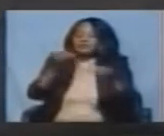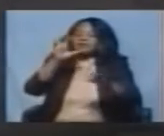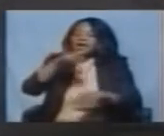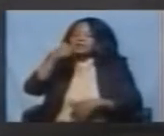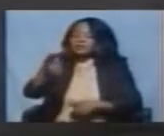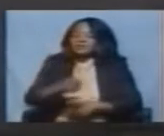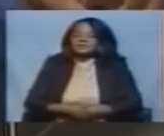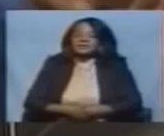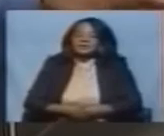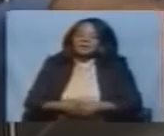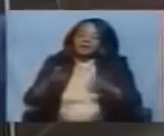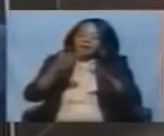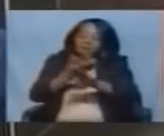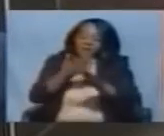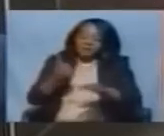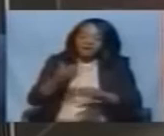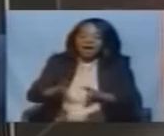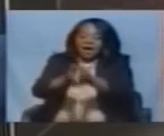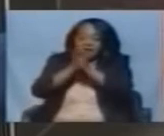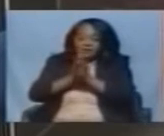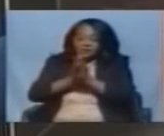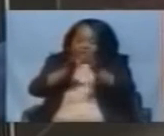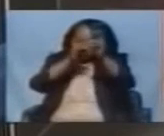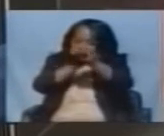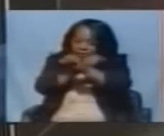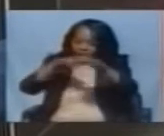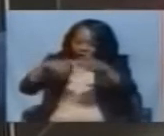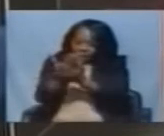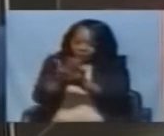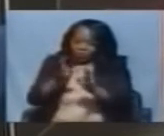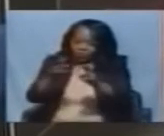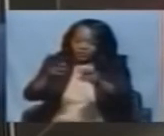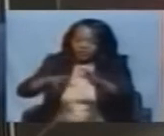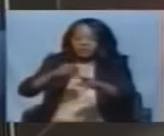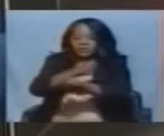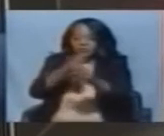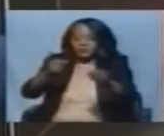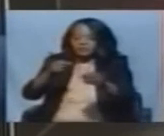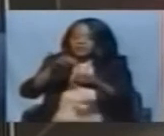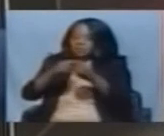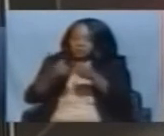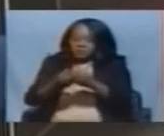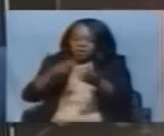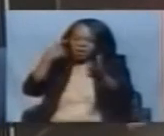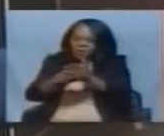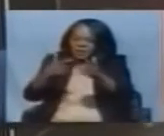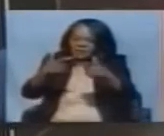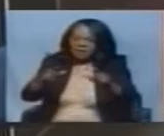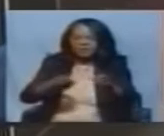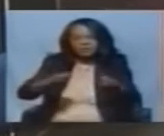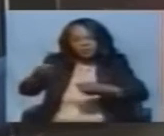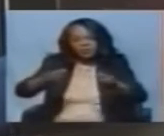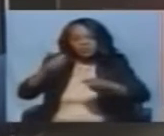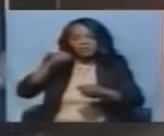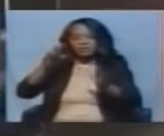entire value chain process needs to be checked. Before I ask you for the solution, I want you to look at this issue. What happens? Controlling officers